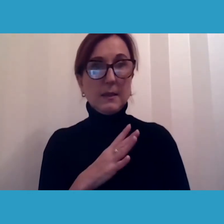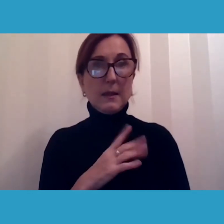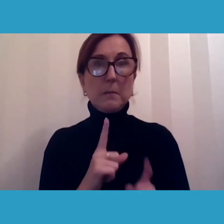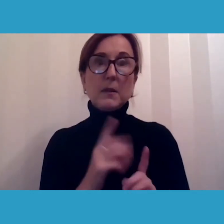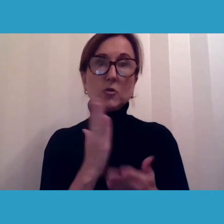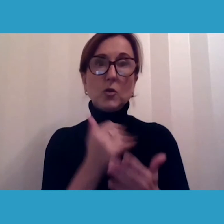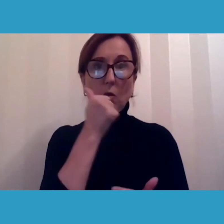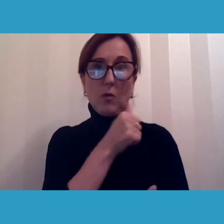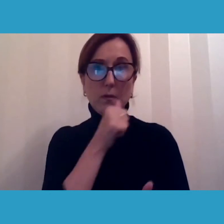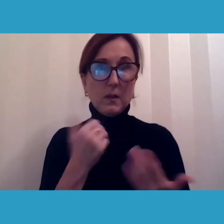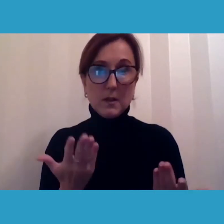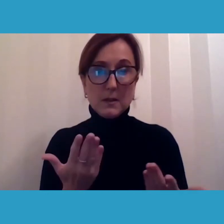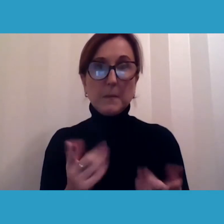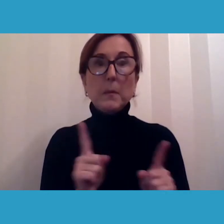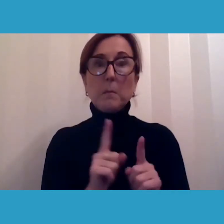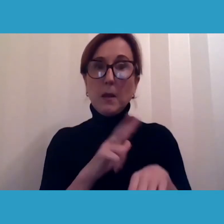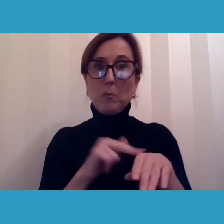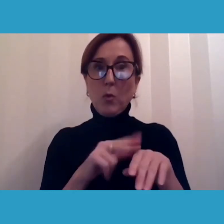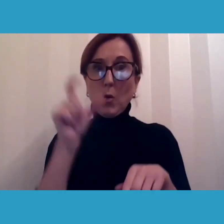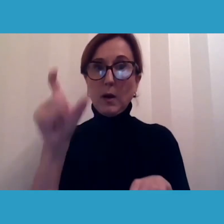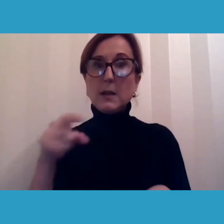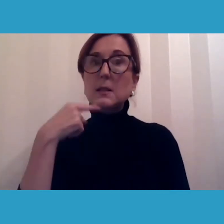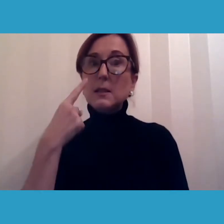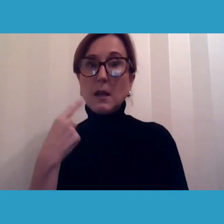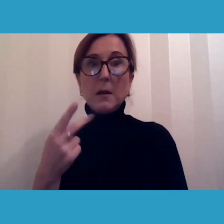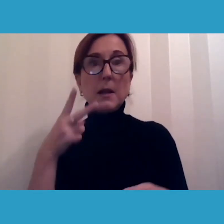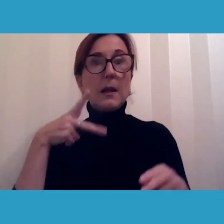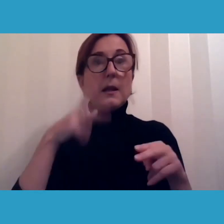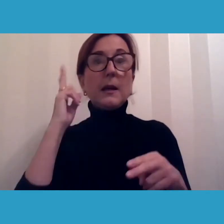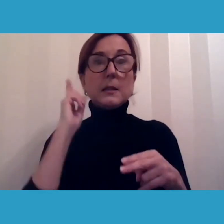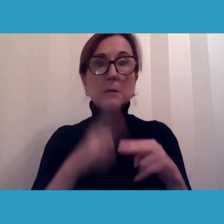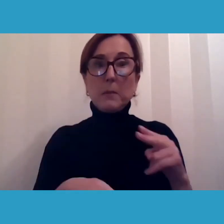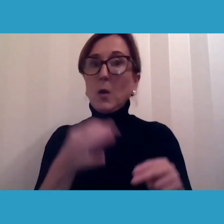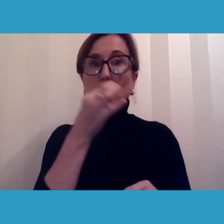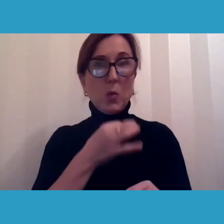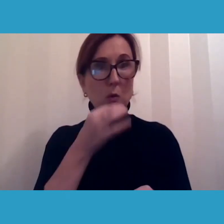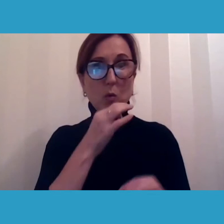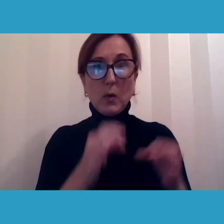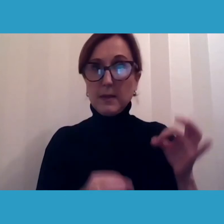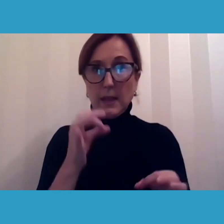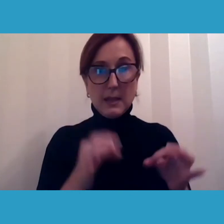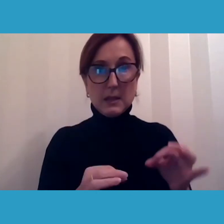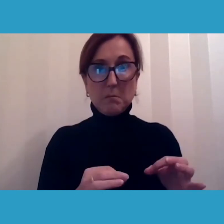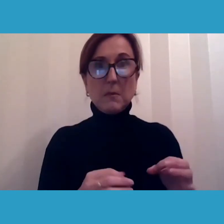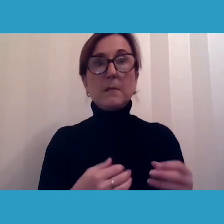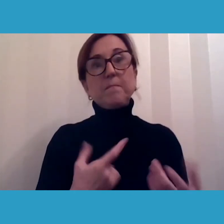I would not be willing to speak about the case that you have just referred